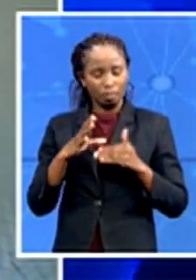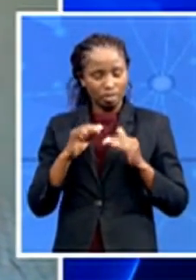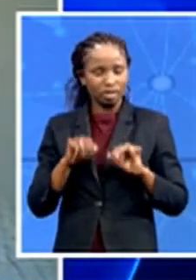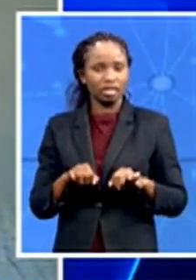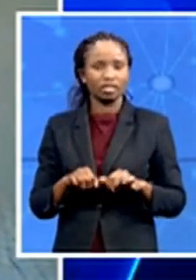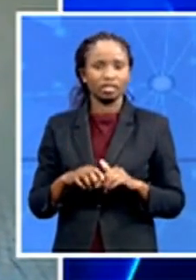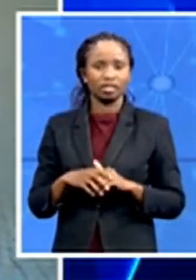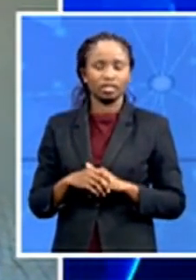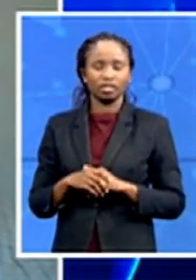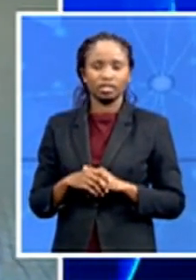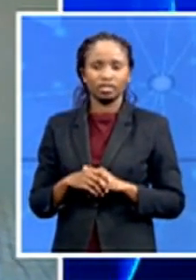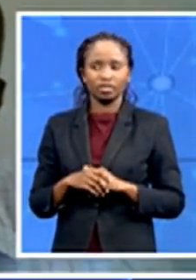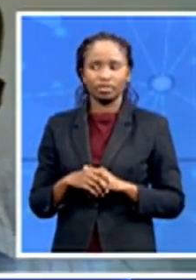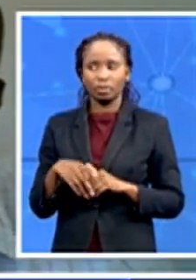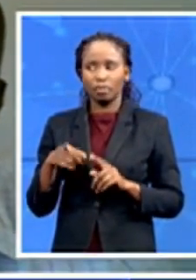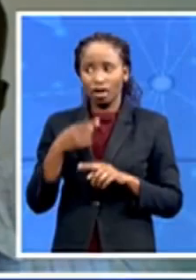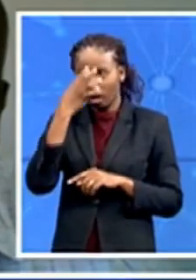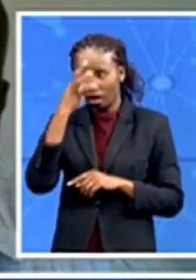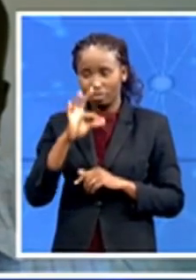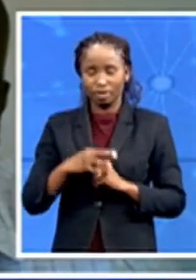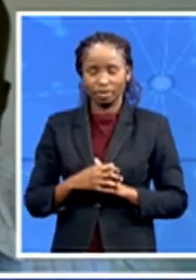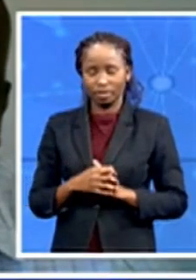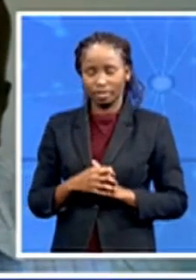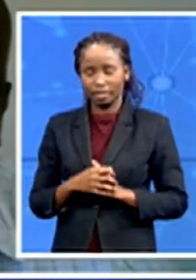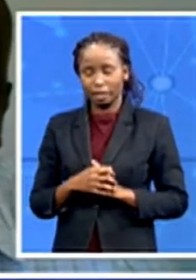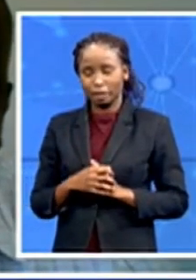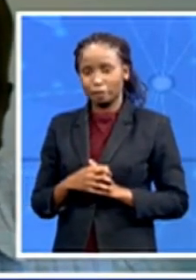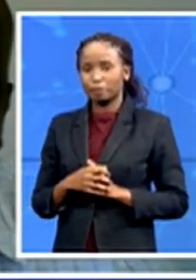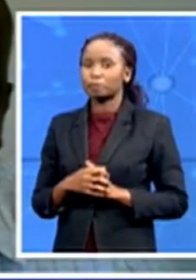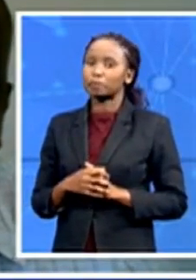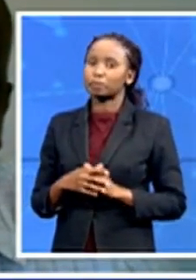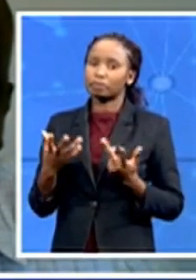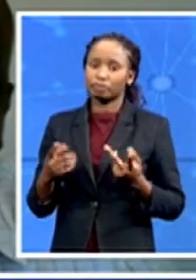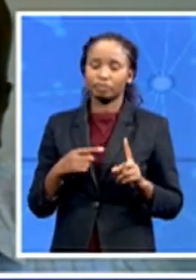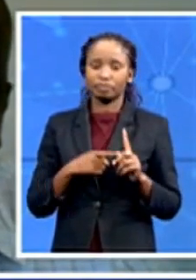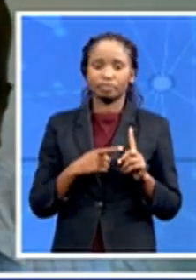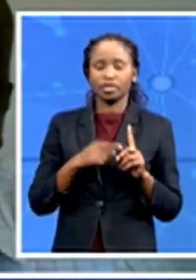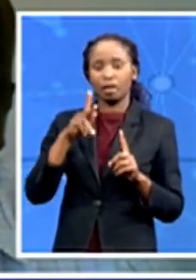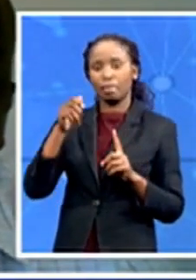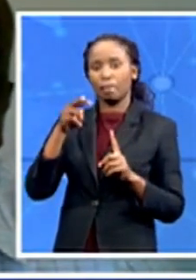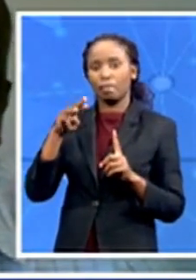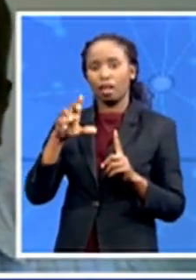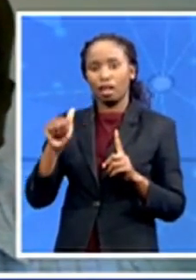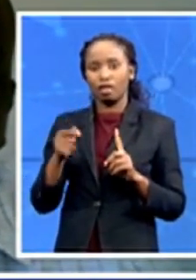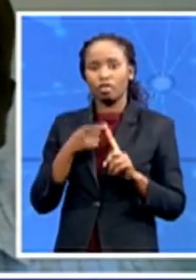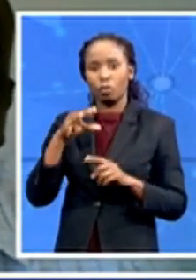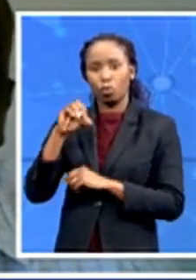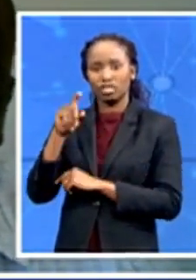abuse. All right, Sizwe Pamla, National Spokesperson for Cosatu, joining us via Skype. Thank you so much for joining us this morning.